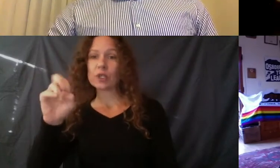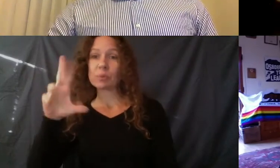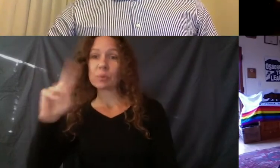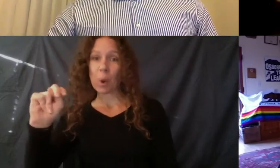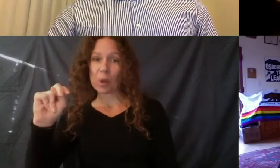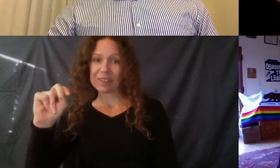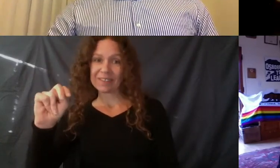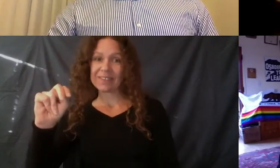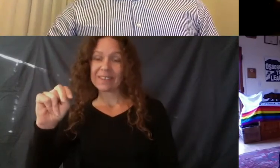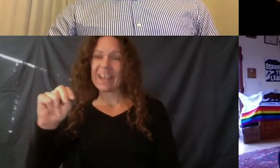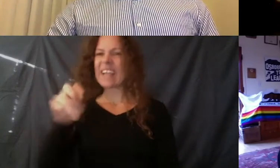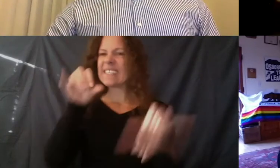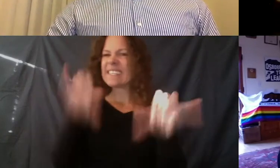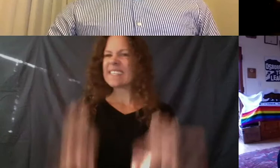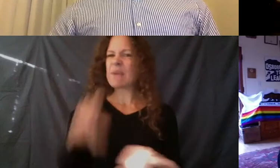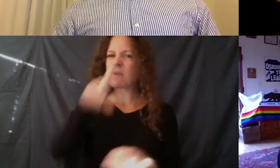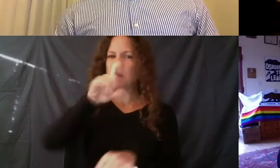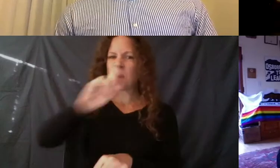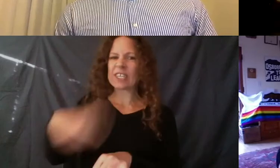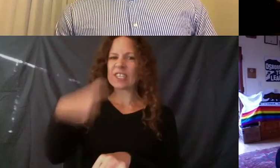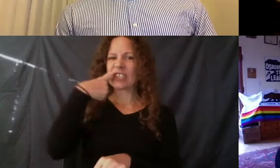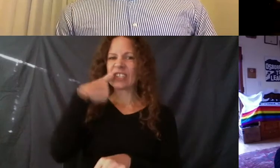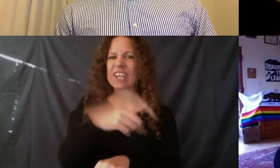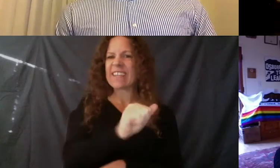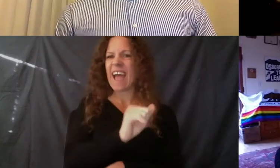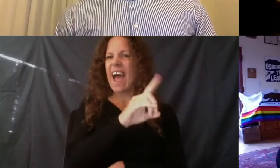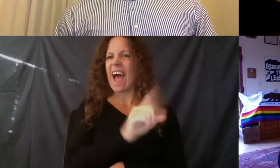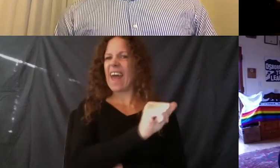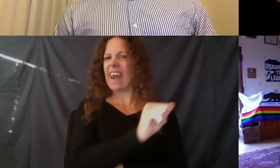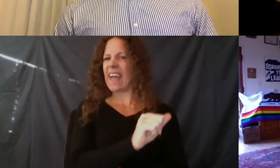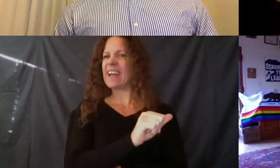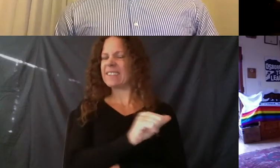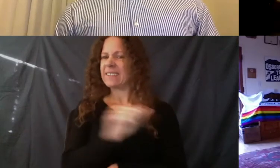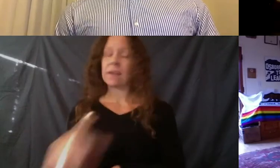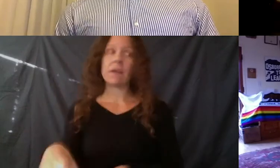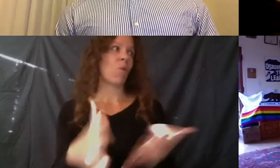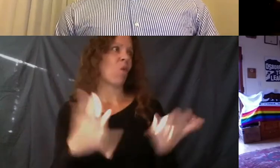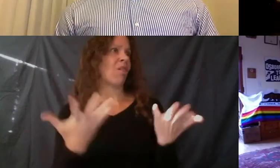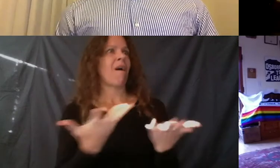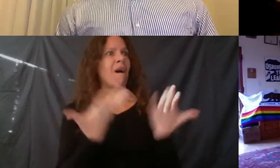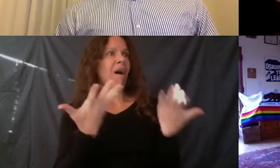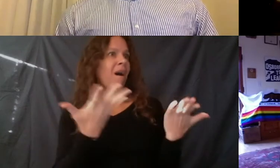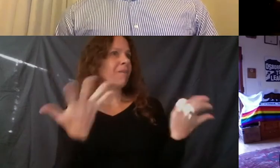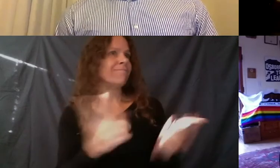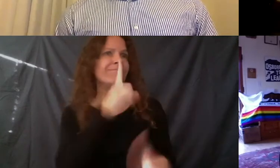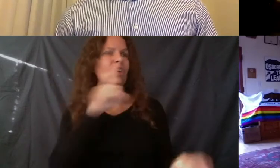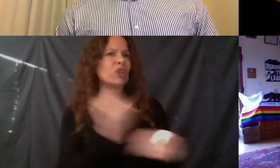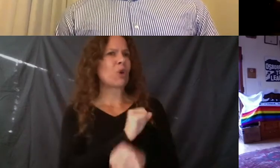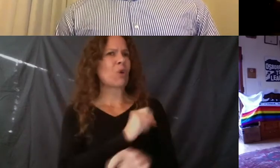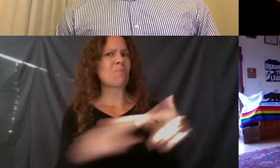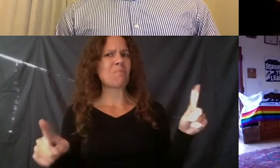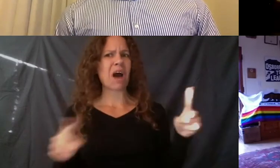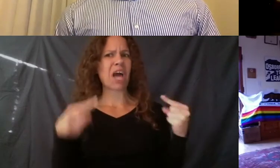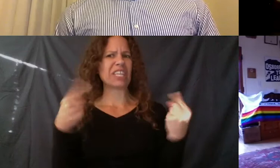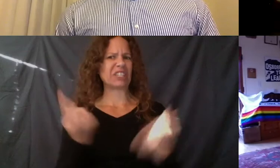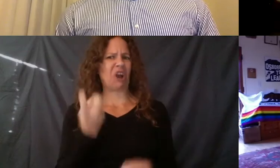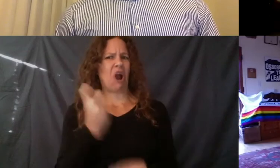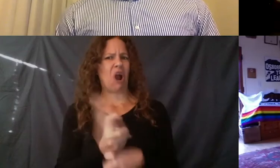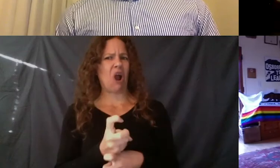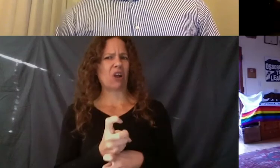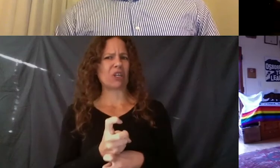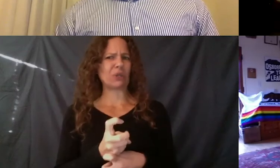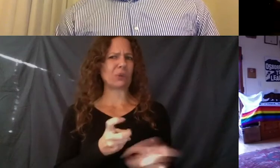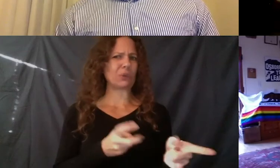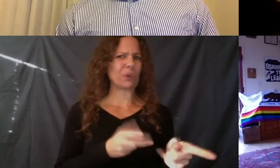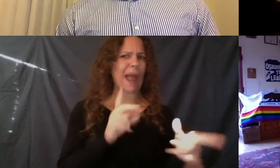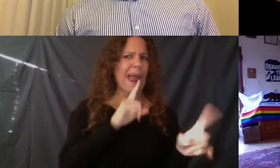Absolutely. It's hard to follow Ada without talking about what just happened in Arizona, because I think